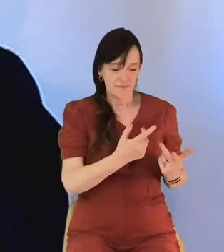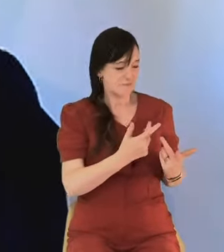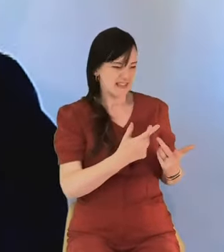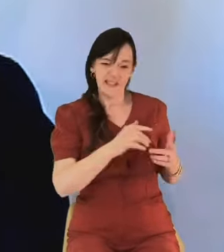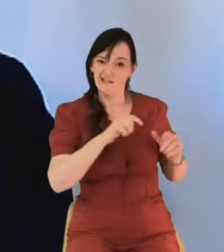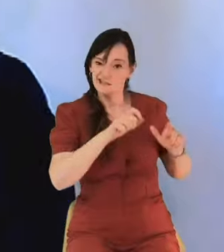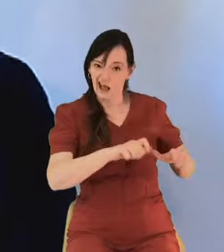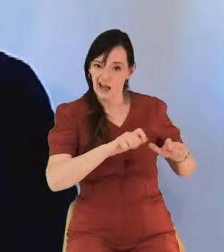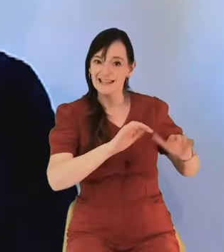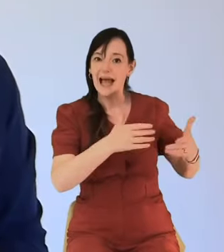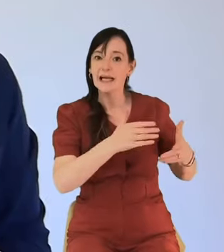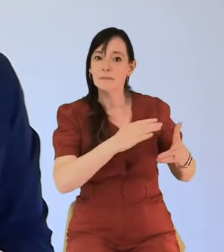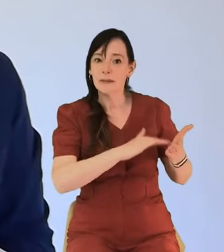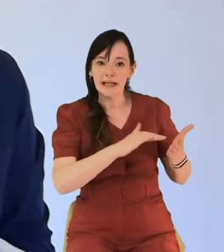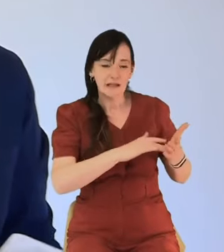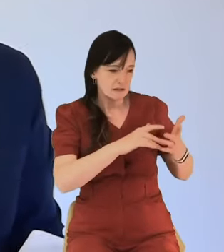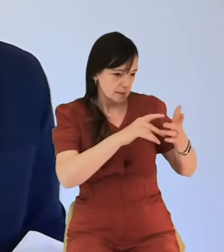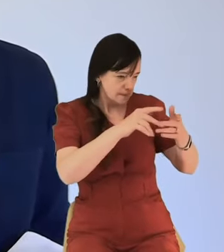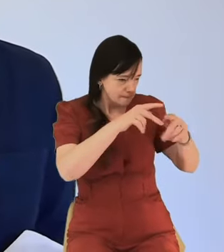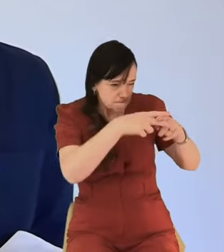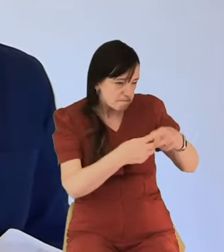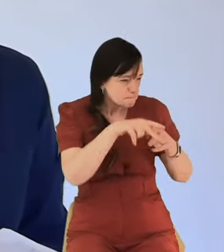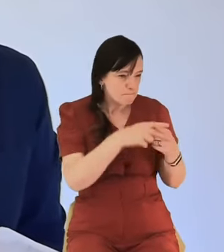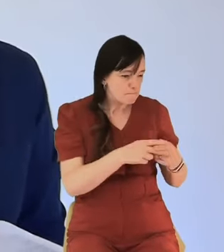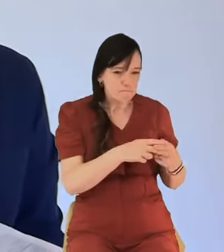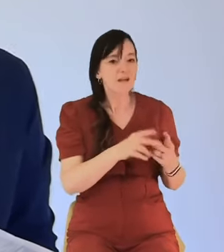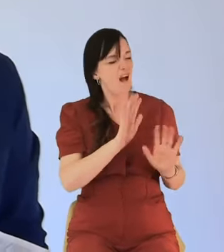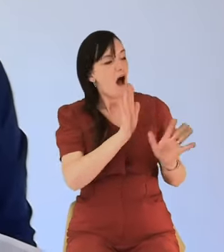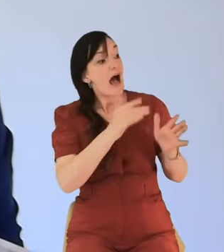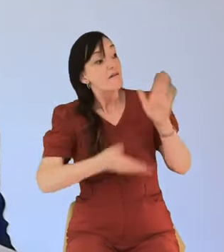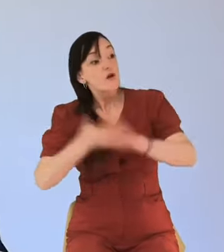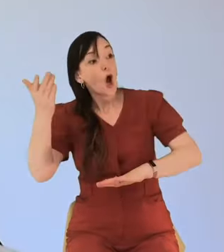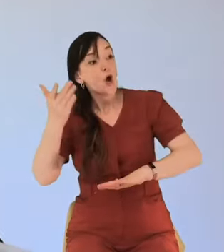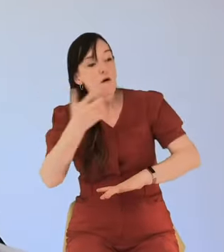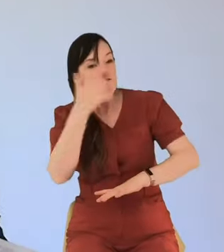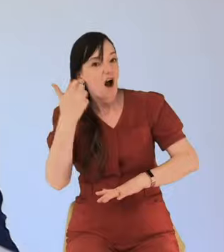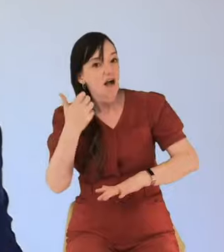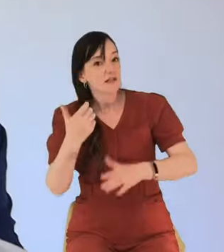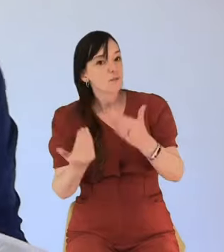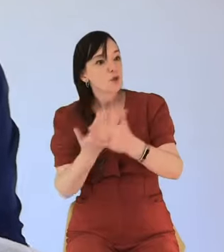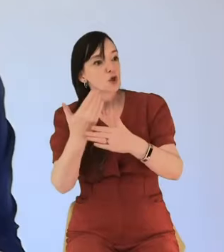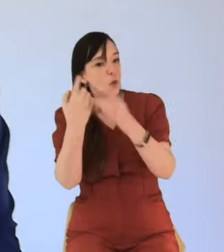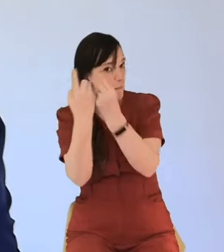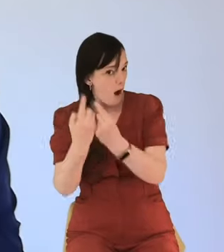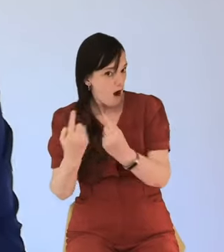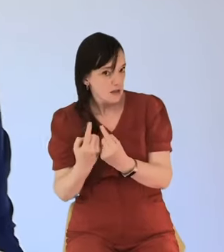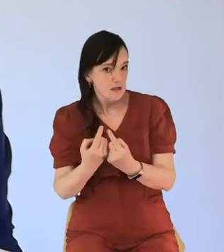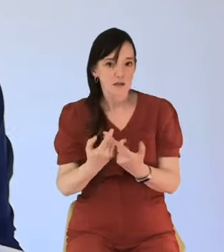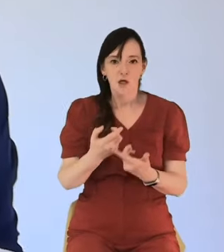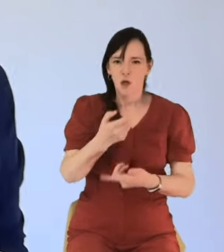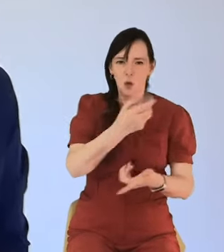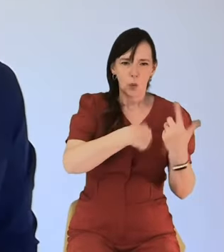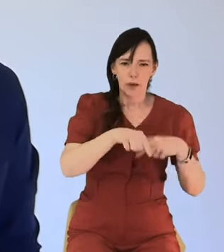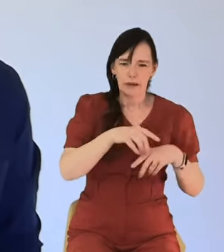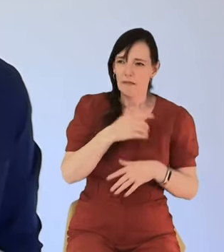he had to get some parts. We didn't sit there wondering if he was going to come back or not. We knew, you see, we knew